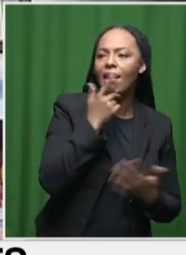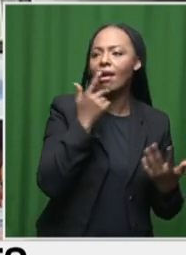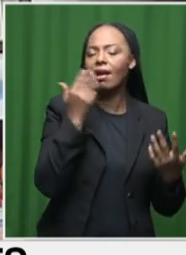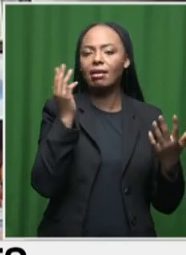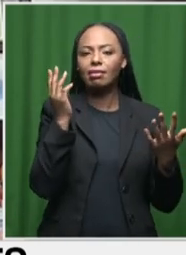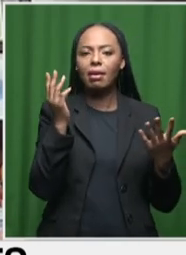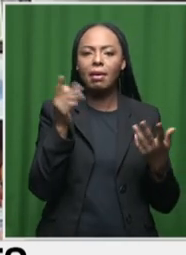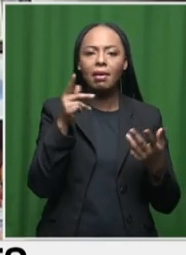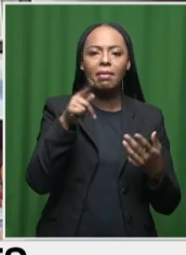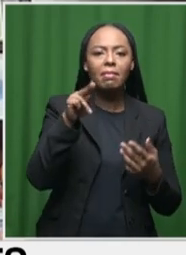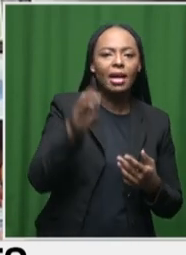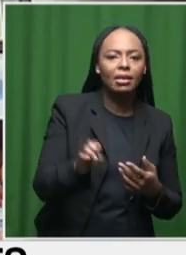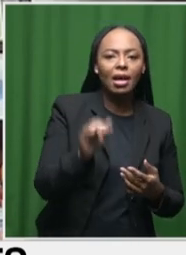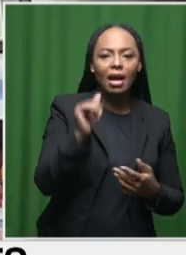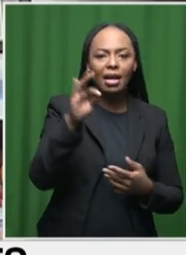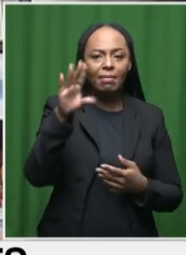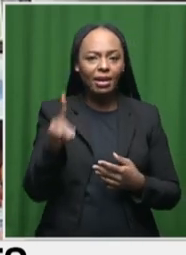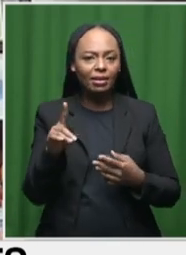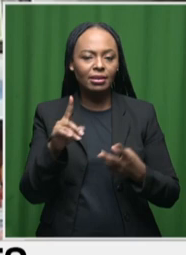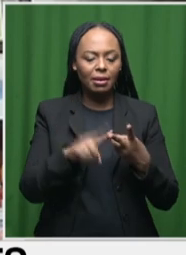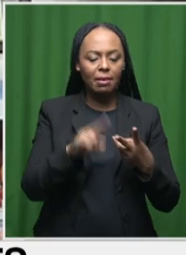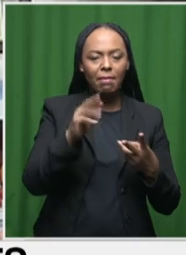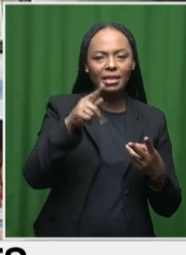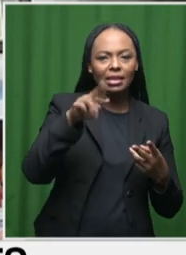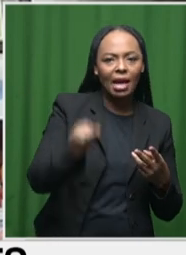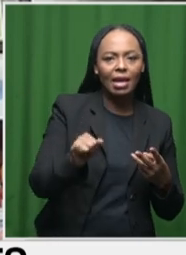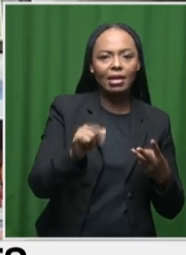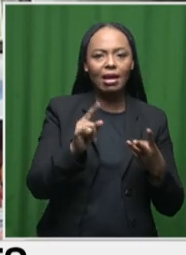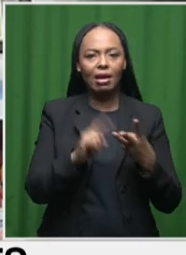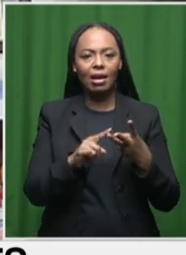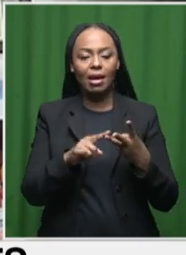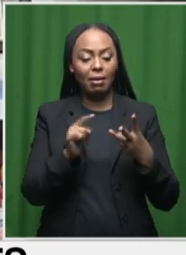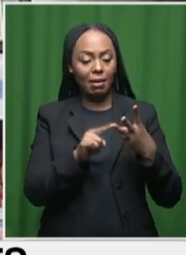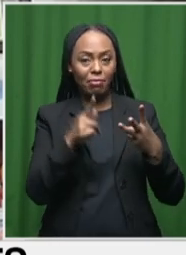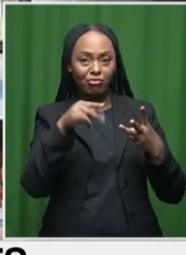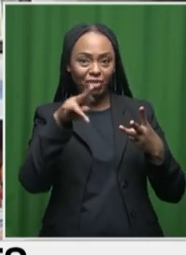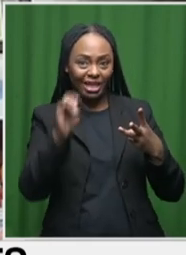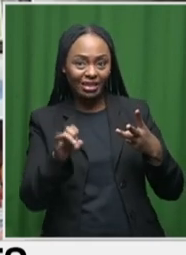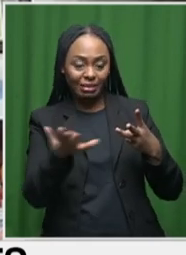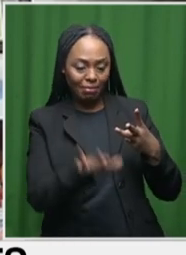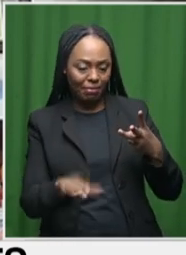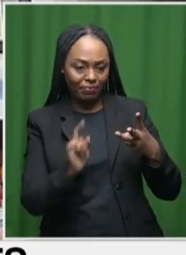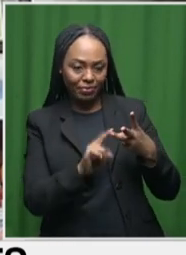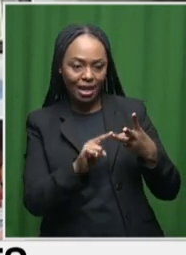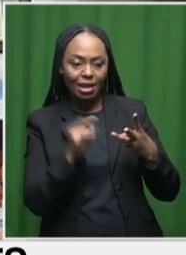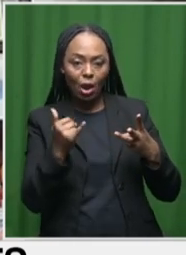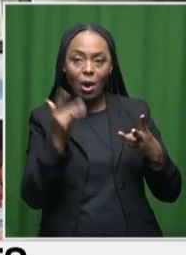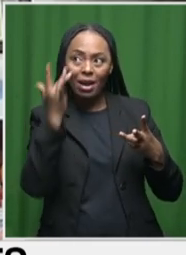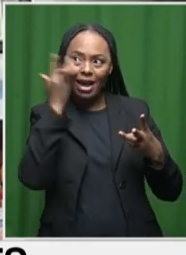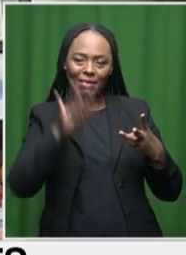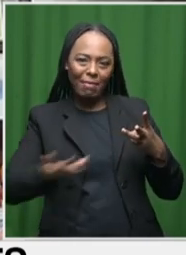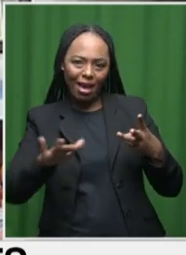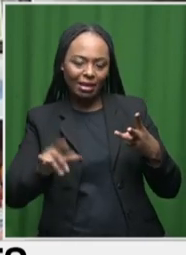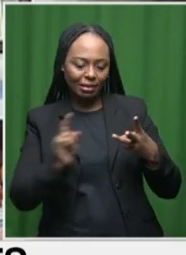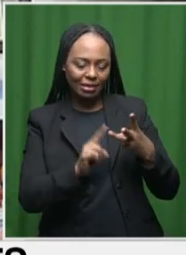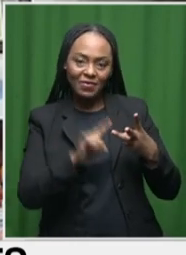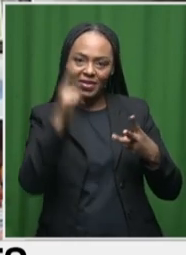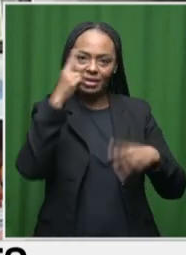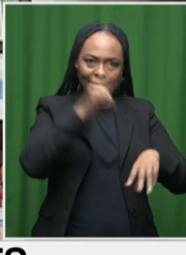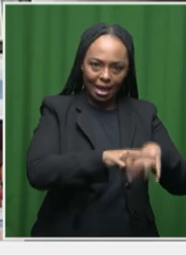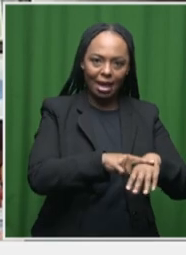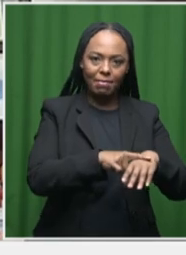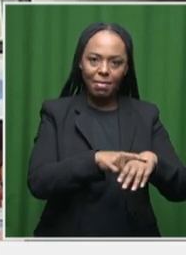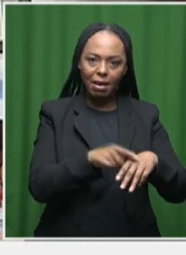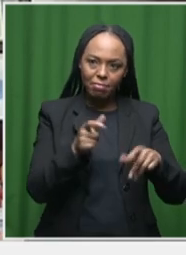add Prince Albert, which is a colored ward, to use that term, where for the first time we now run a municipality